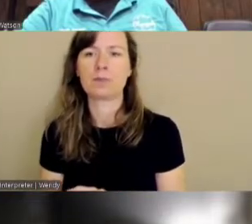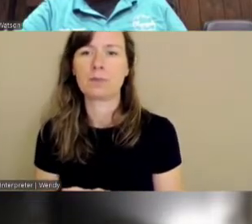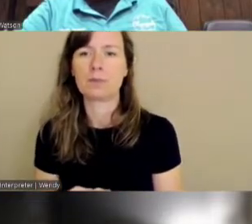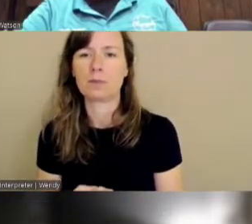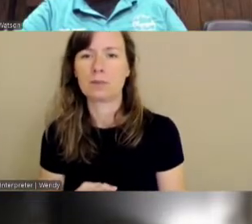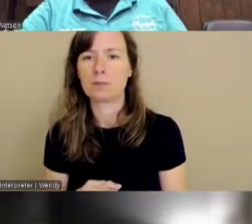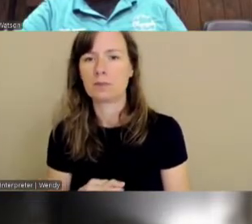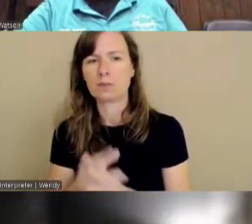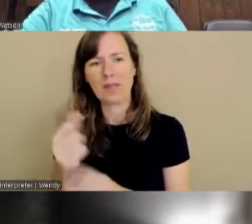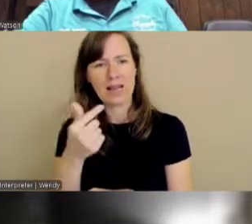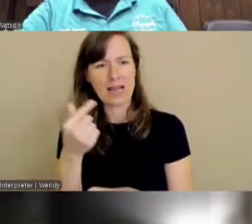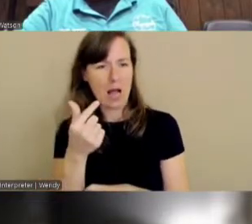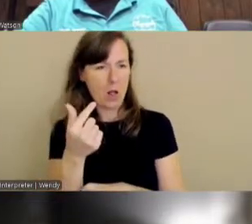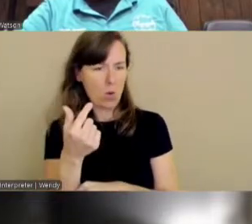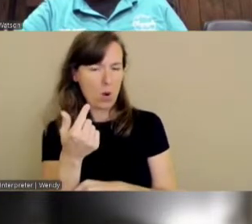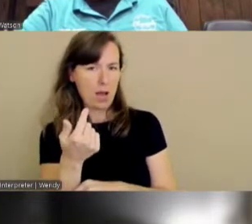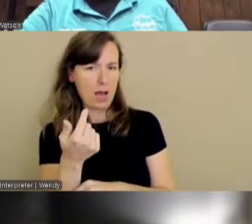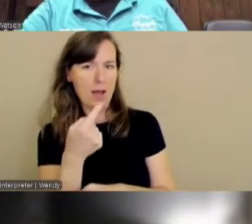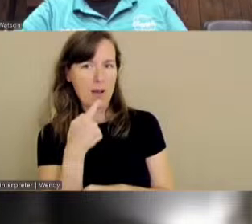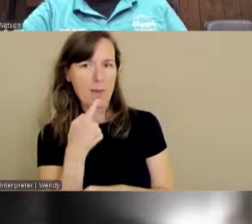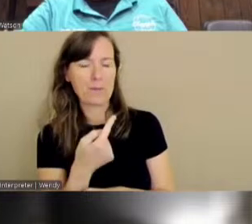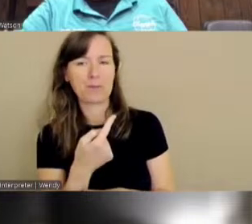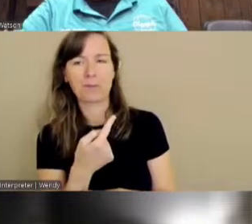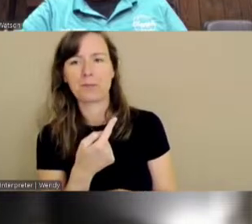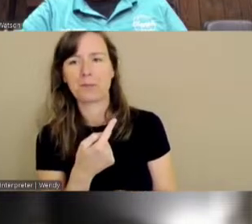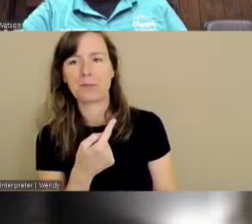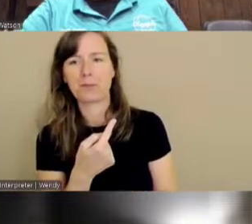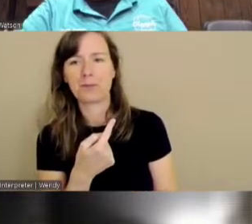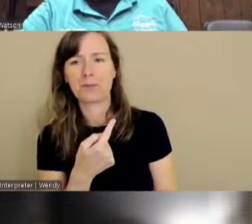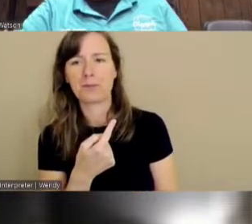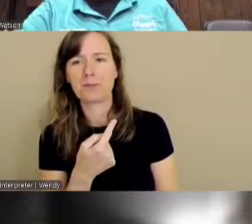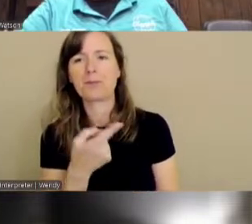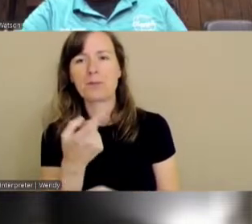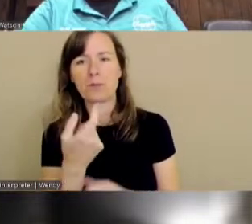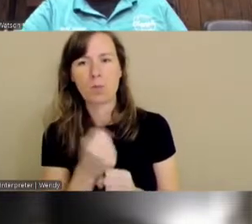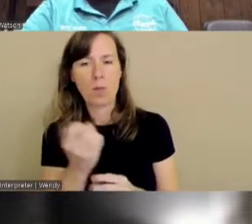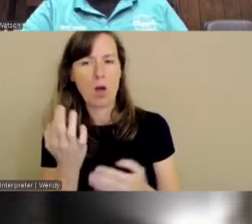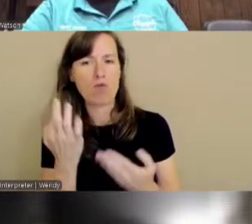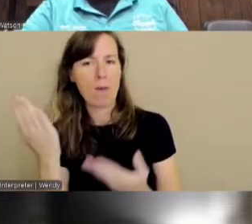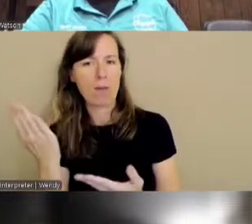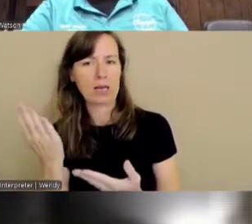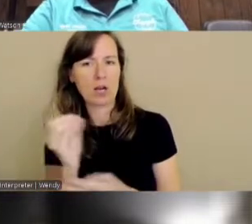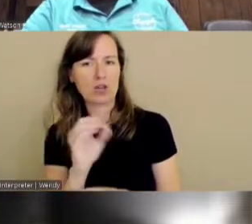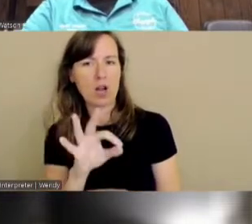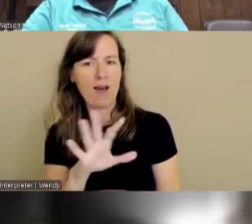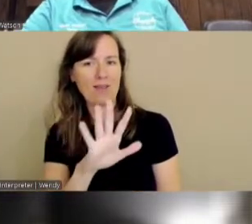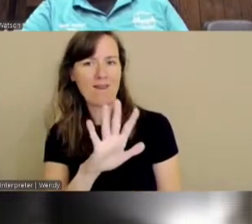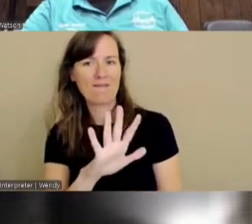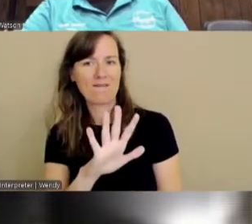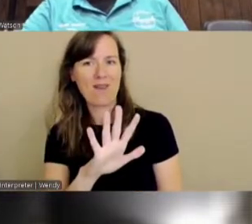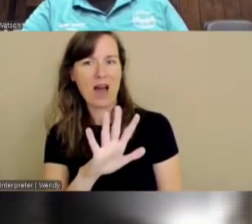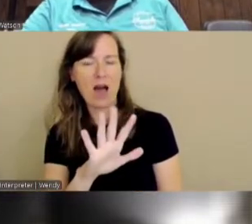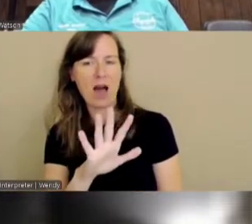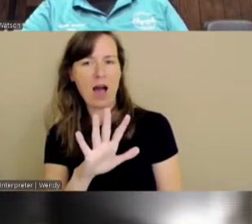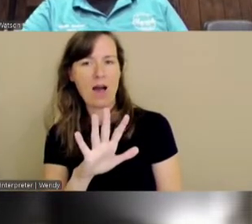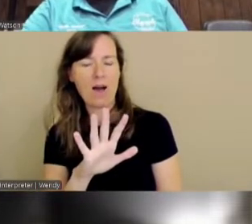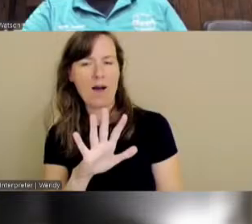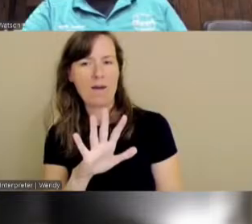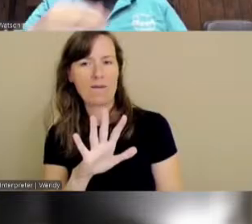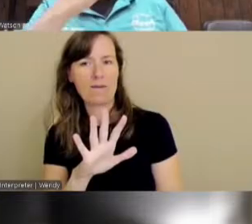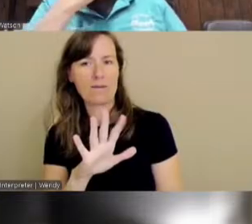Can I chime in here? Sure. I know we made the recommendation of the 5 cents, but